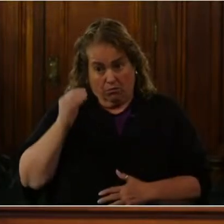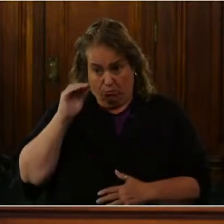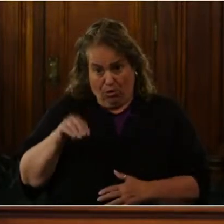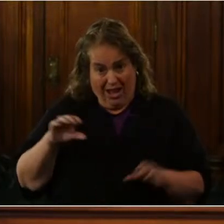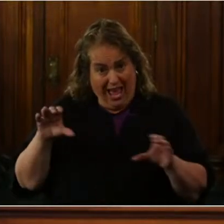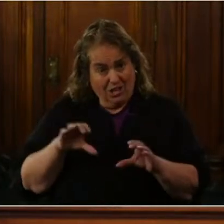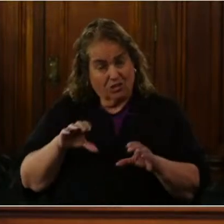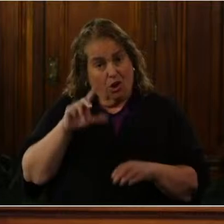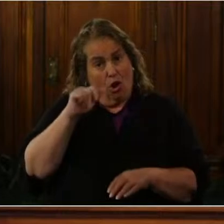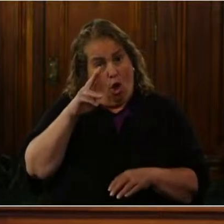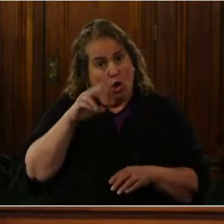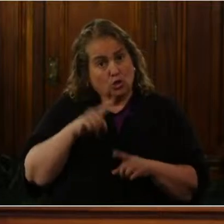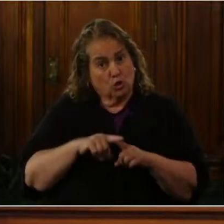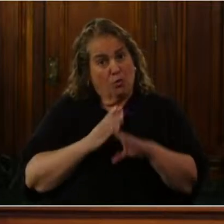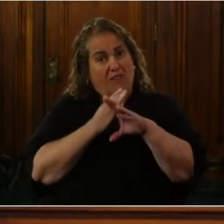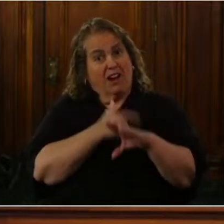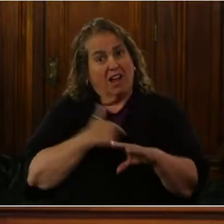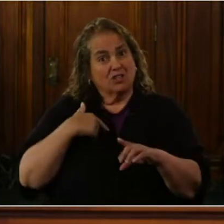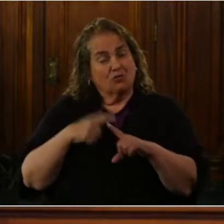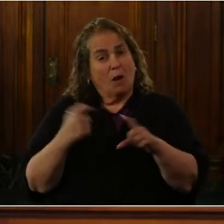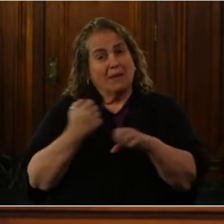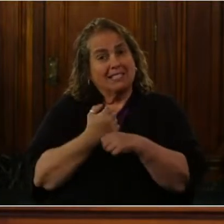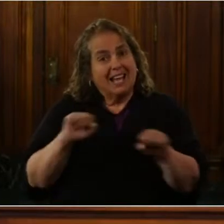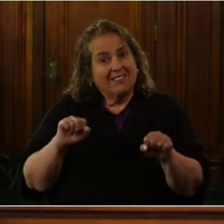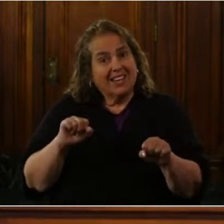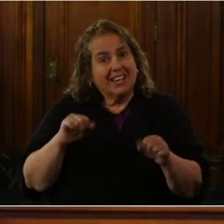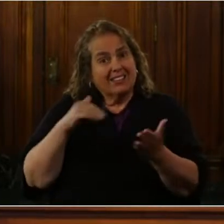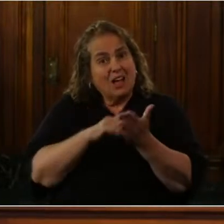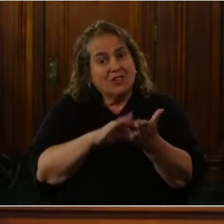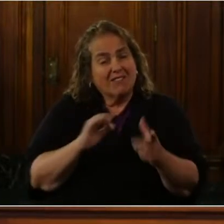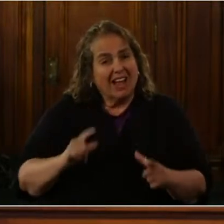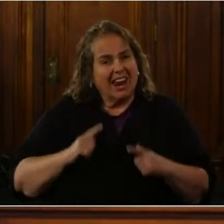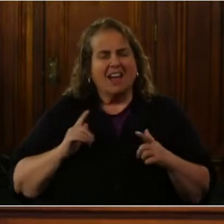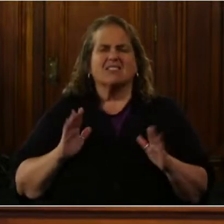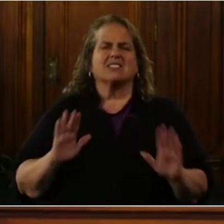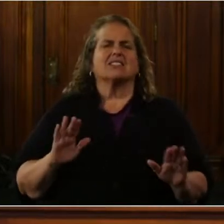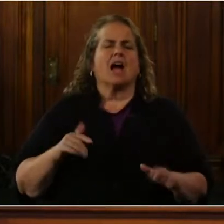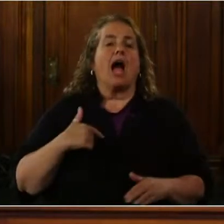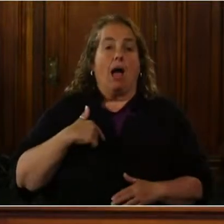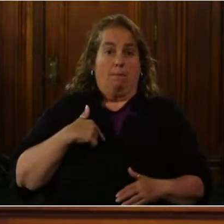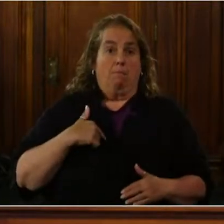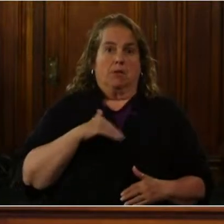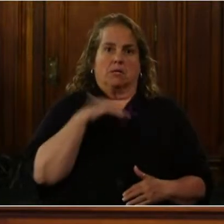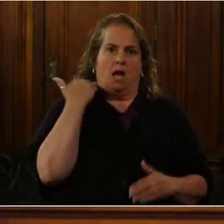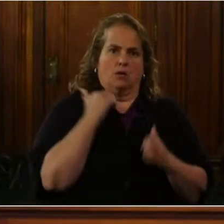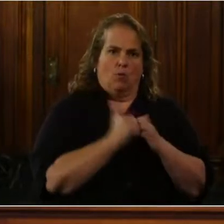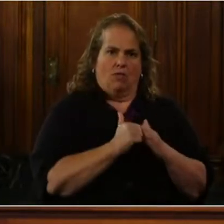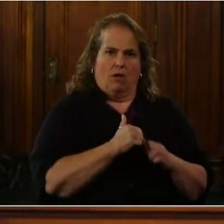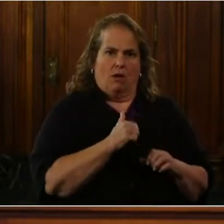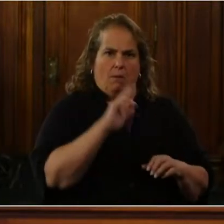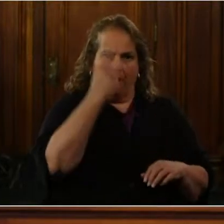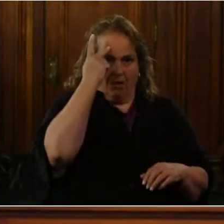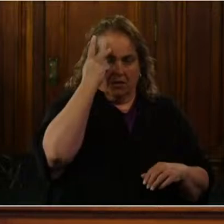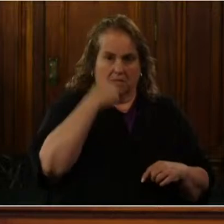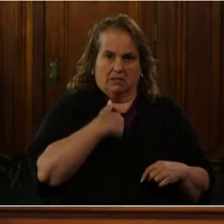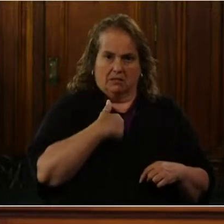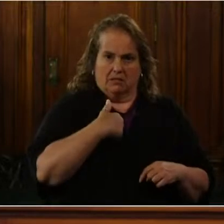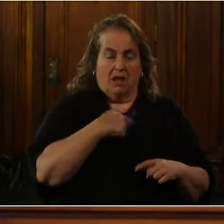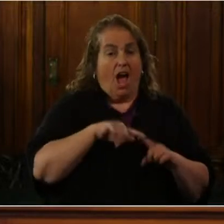prevented us from saving thousands of lives? I've said I'm done with politics. It doesn't mean others are. But I'm done